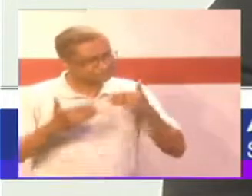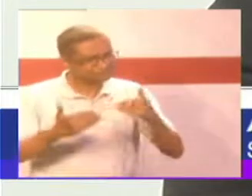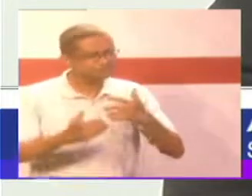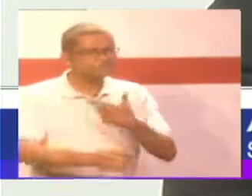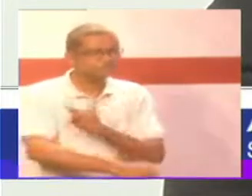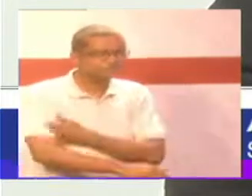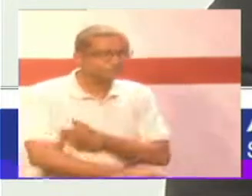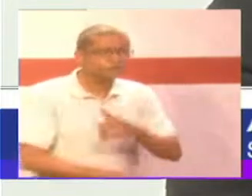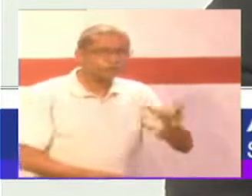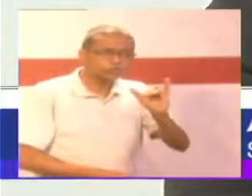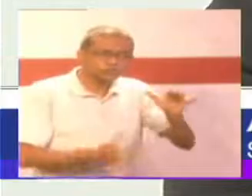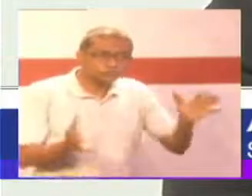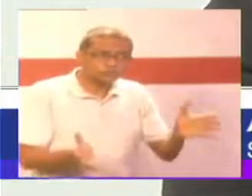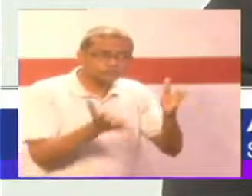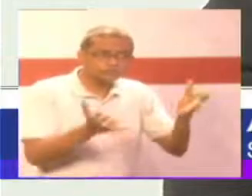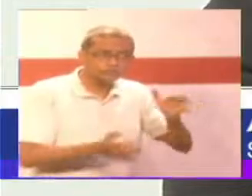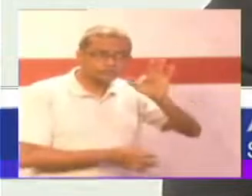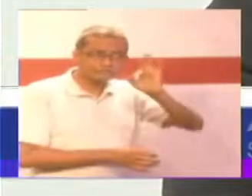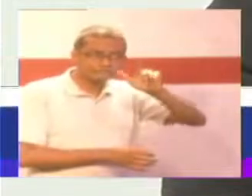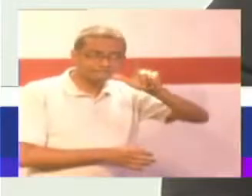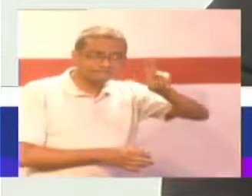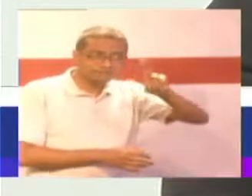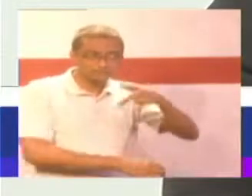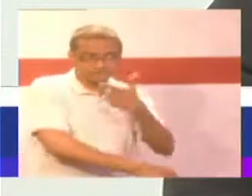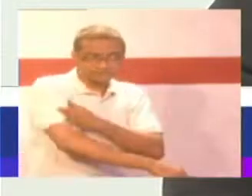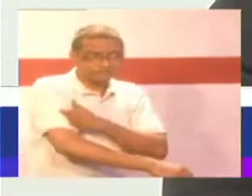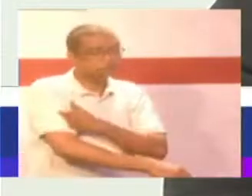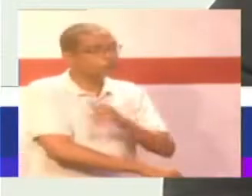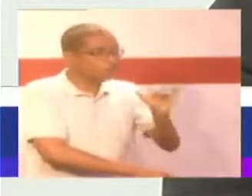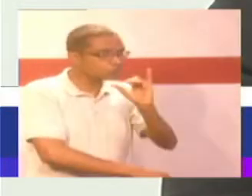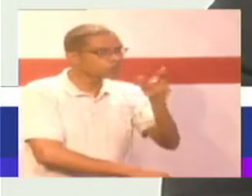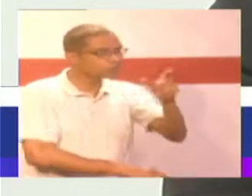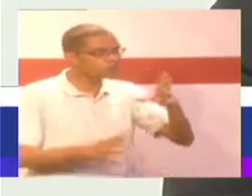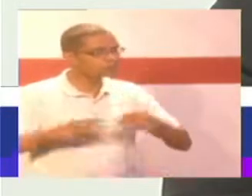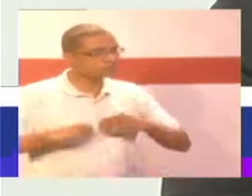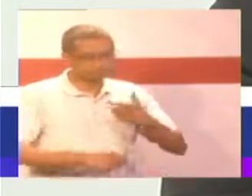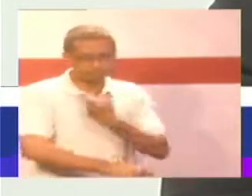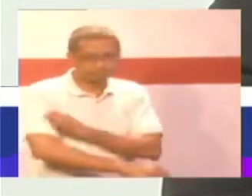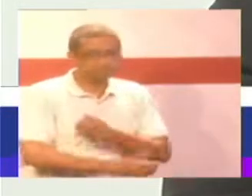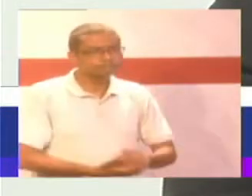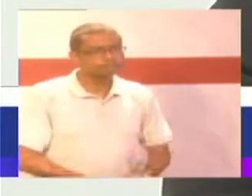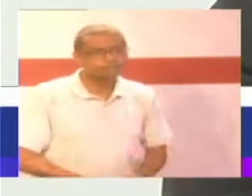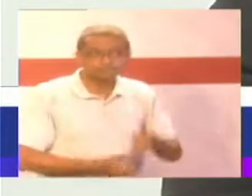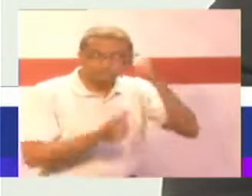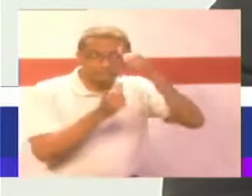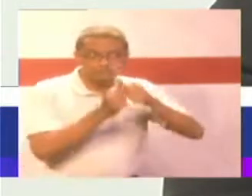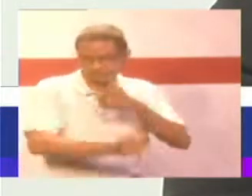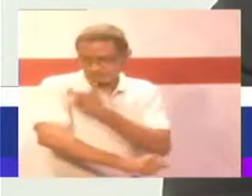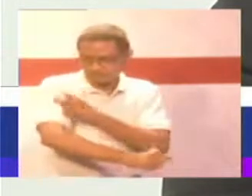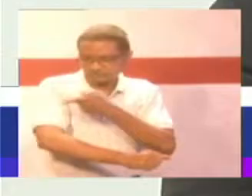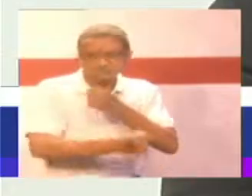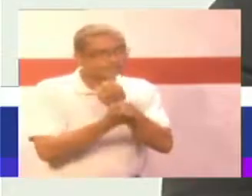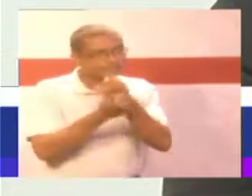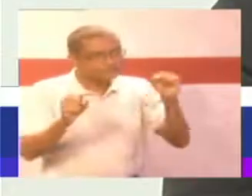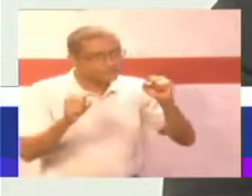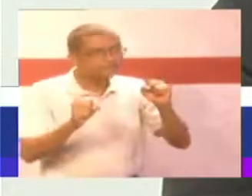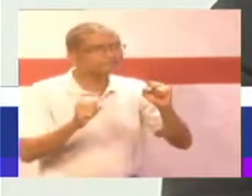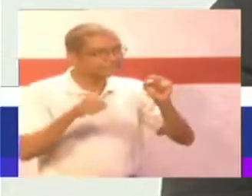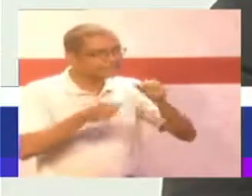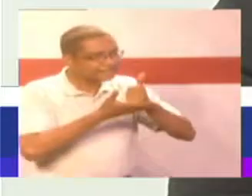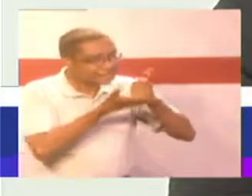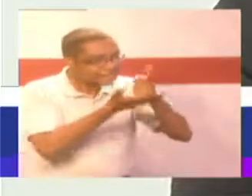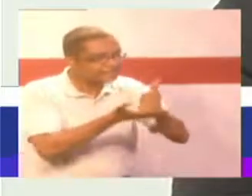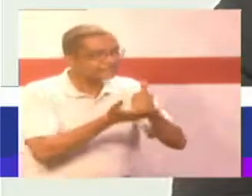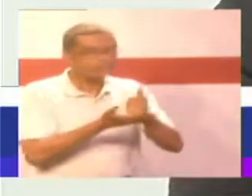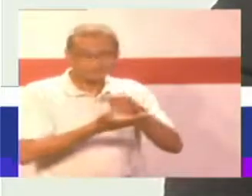encourage you to get your flu vaccine as well. Remember, the vaccines are safe, they are effective, they are free and